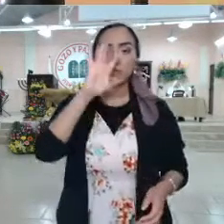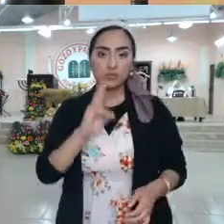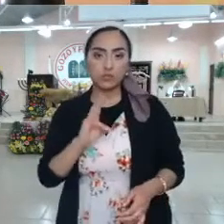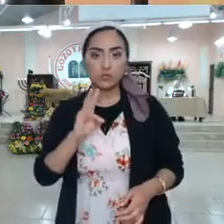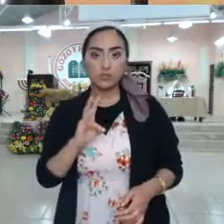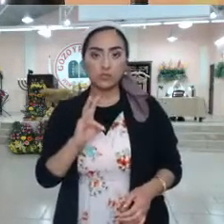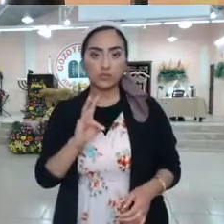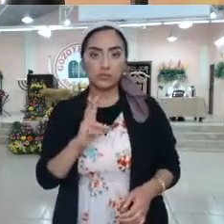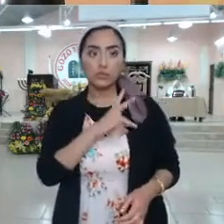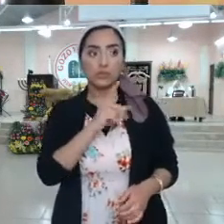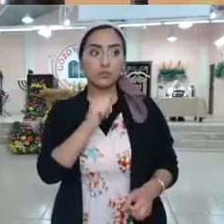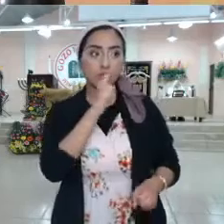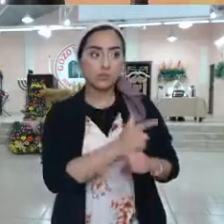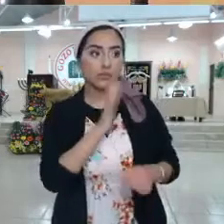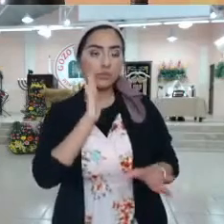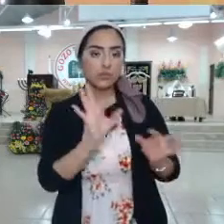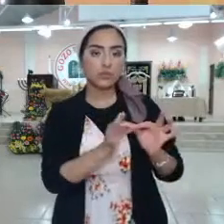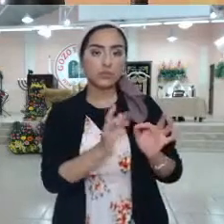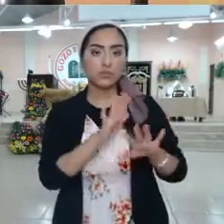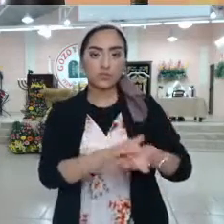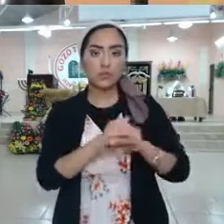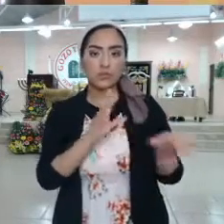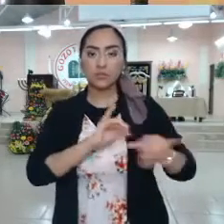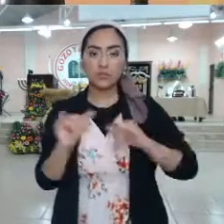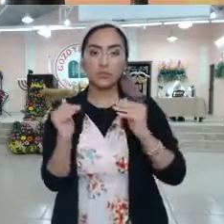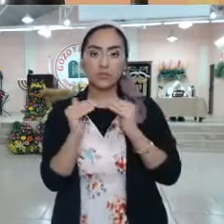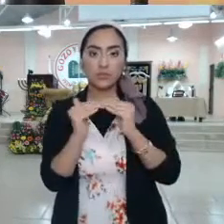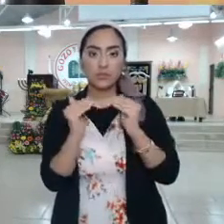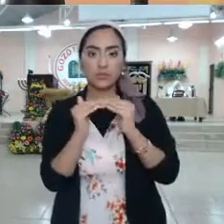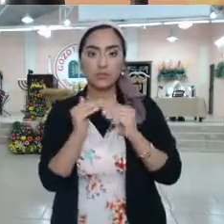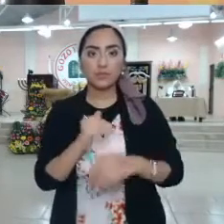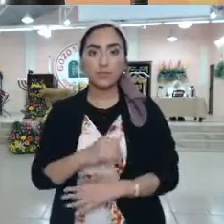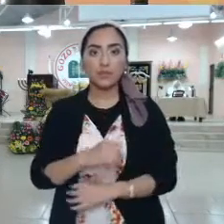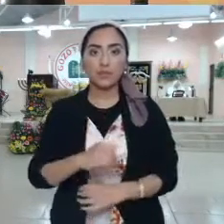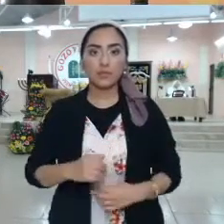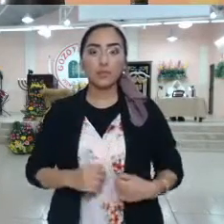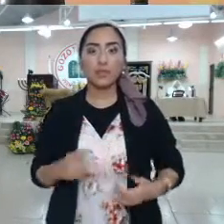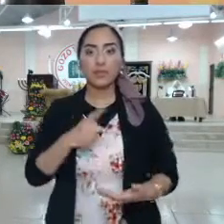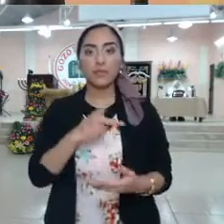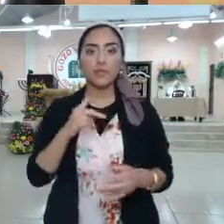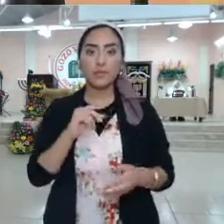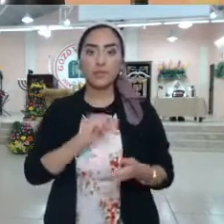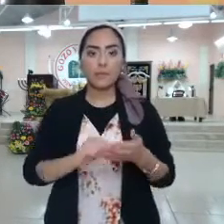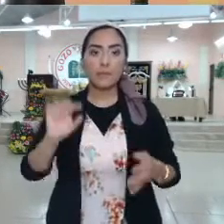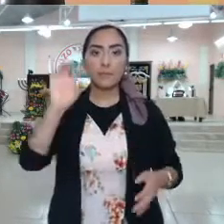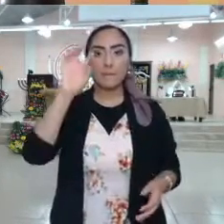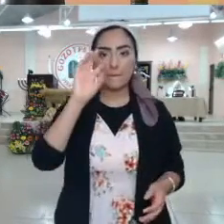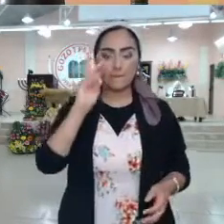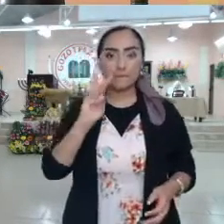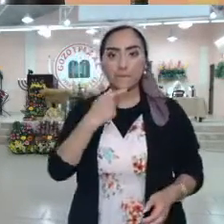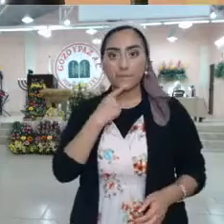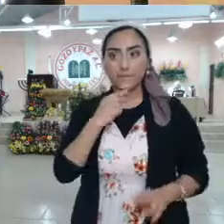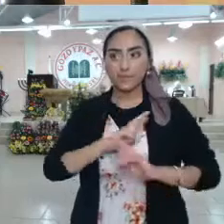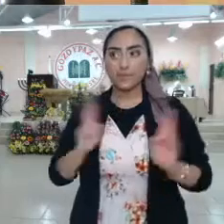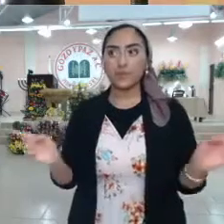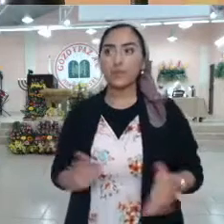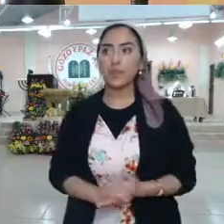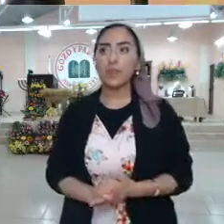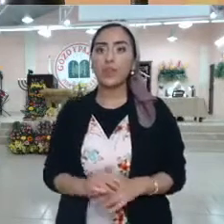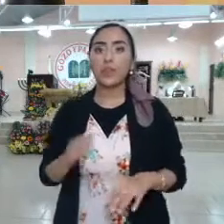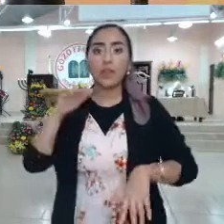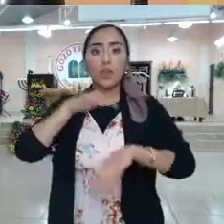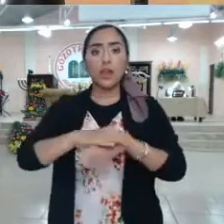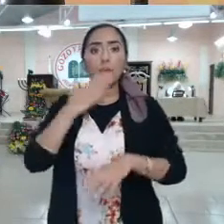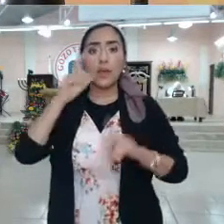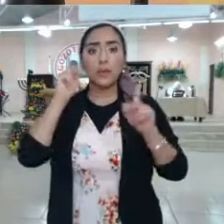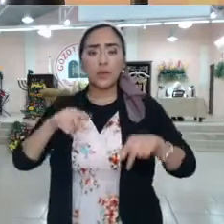7. La voz Jimena me va a traducir al And inglés it al will be mismo tiempo. translated at the same time. Salmo 11, Psalm verso 6, 11, ¿lo tiene? verse 6, do you have it? Sobre los